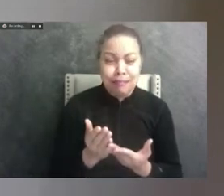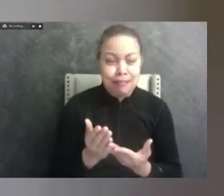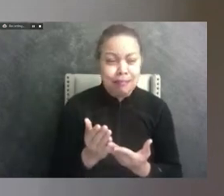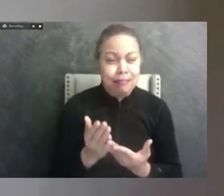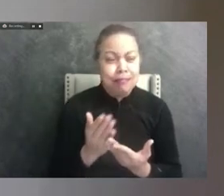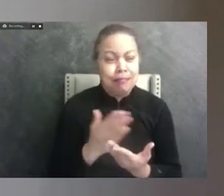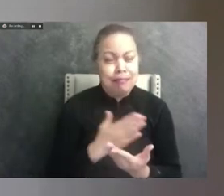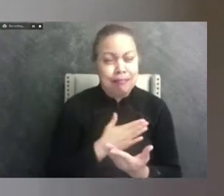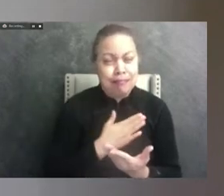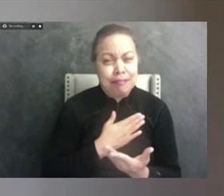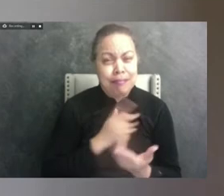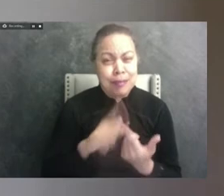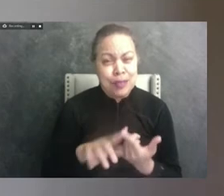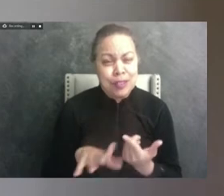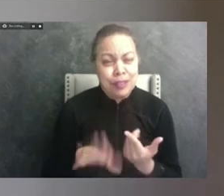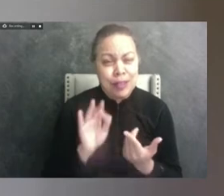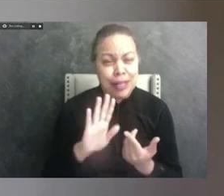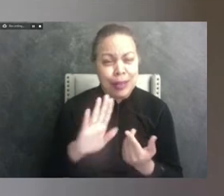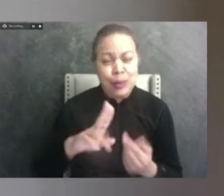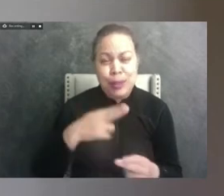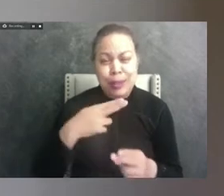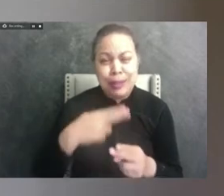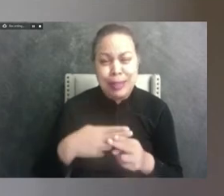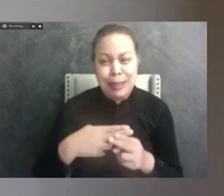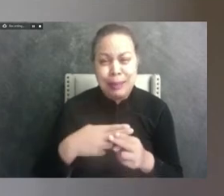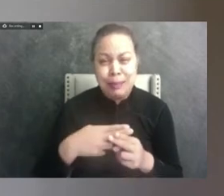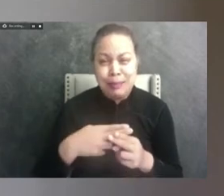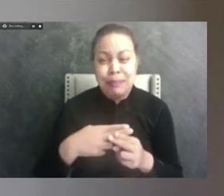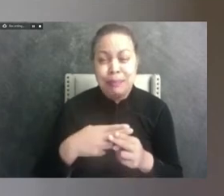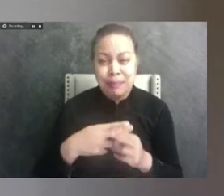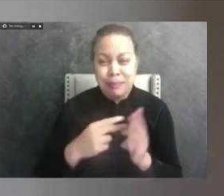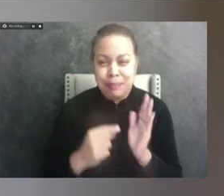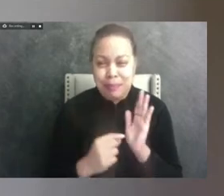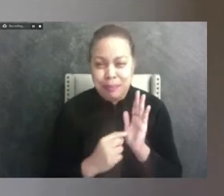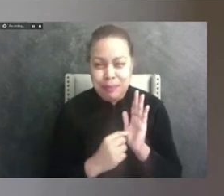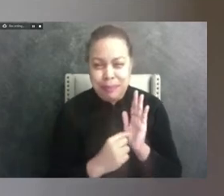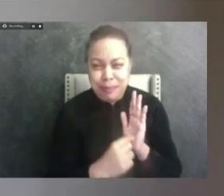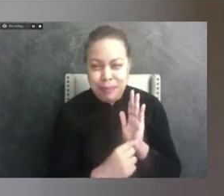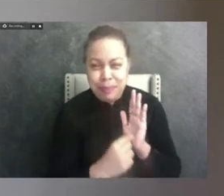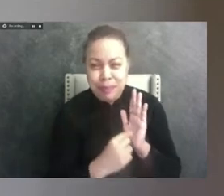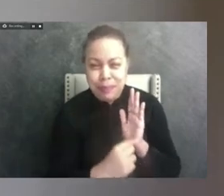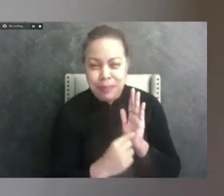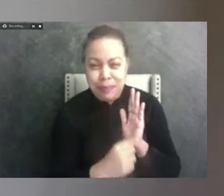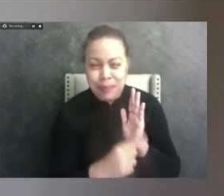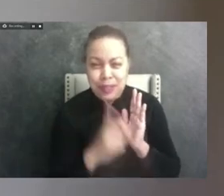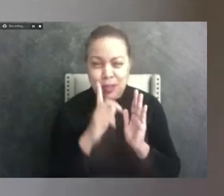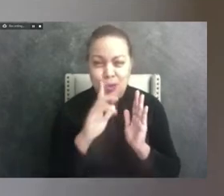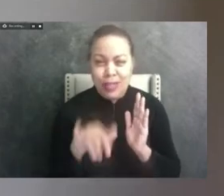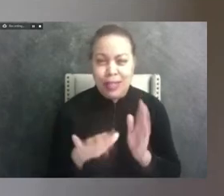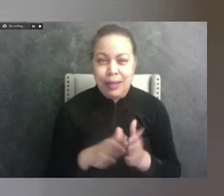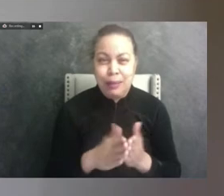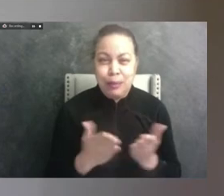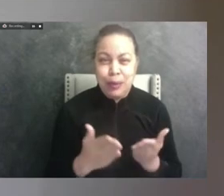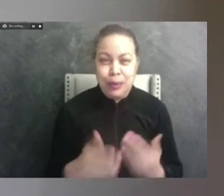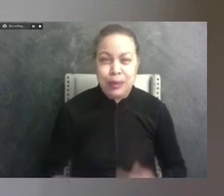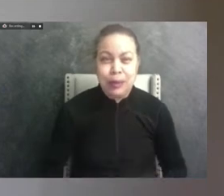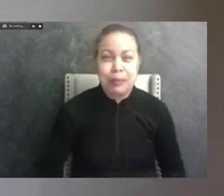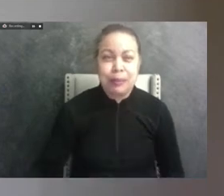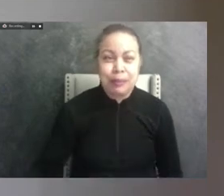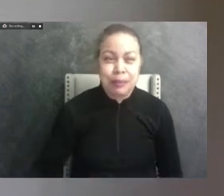grateful to discover your name, a footnote in that book.